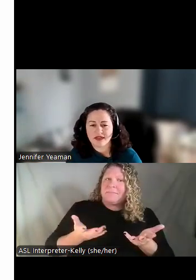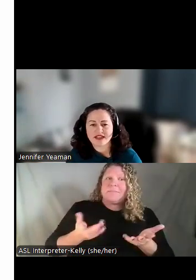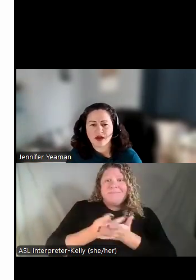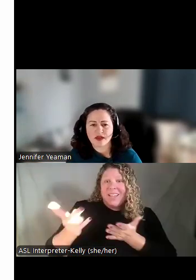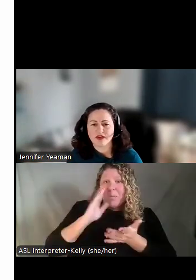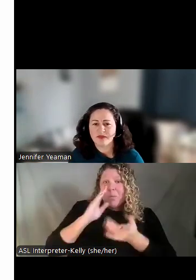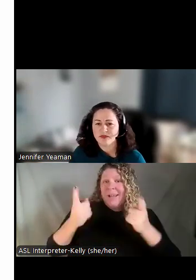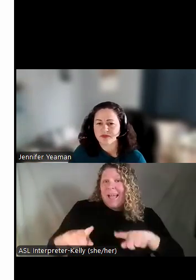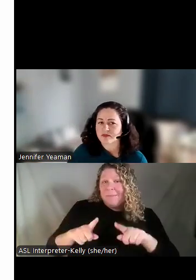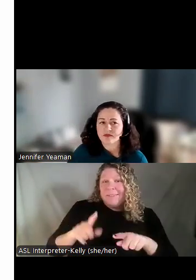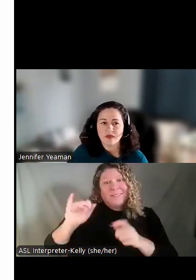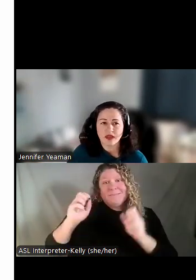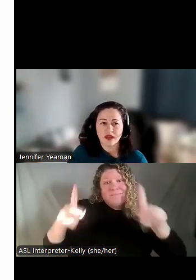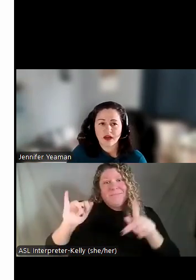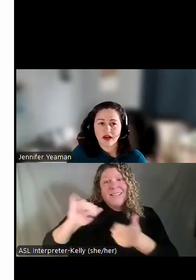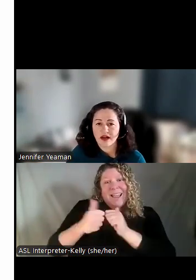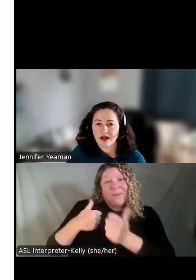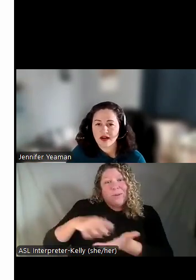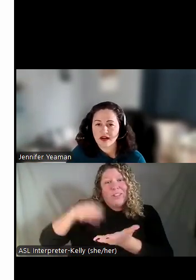happen, and that's how we learn.